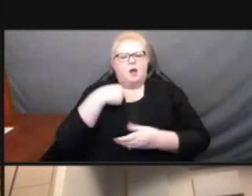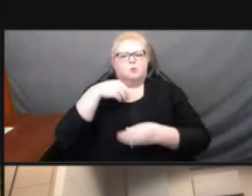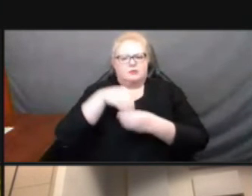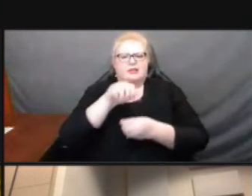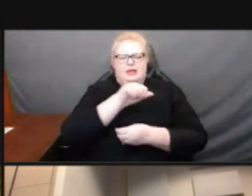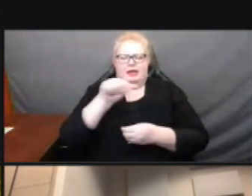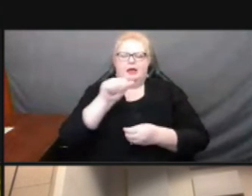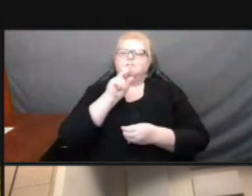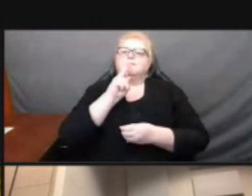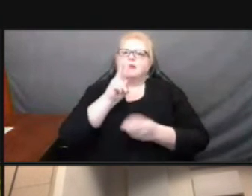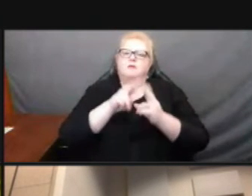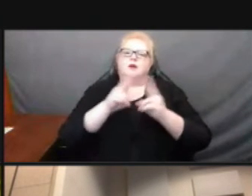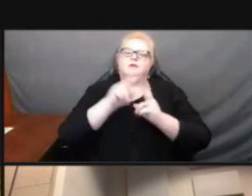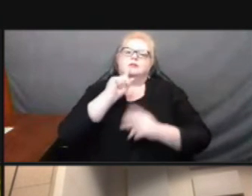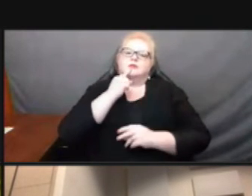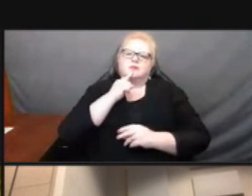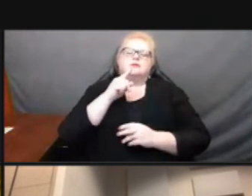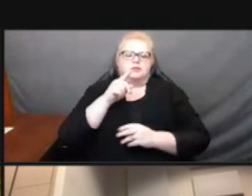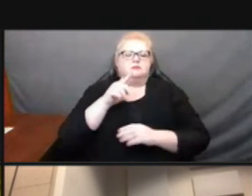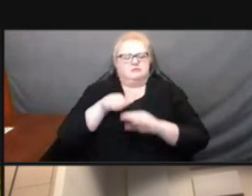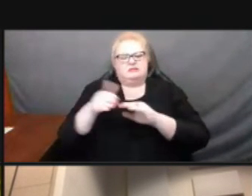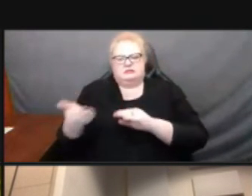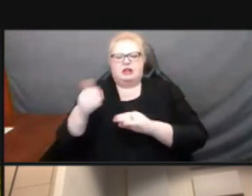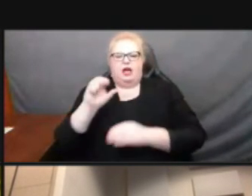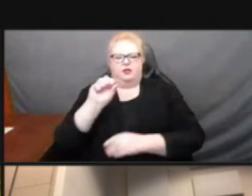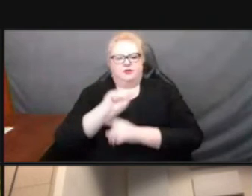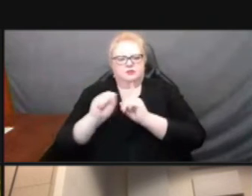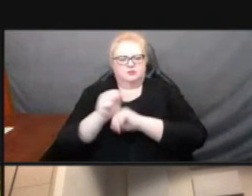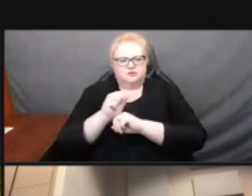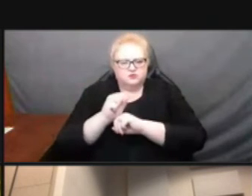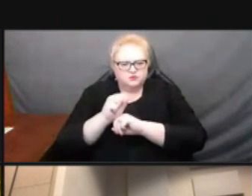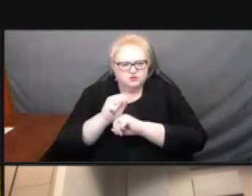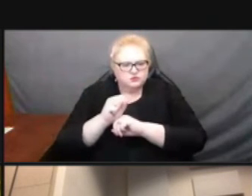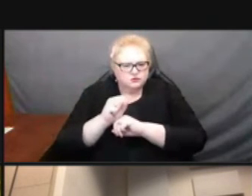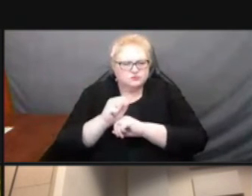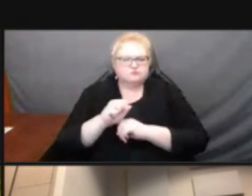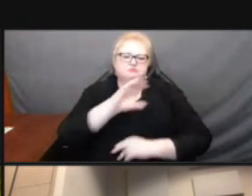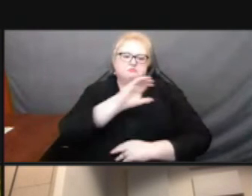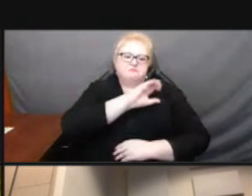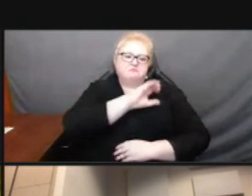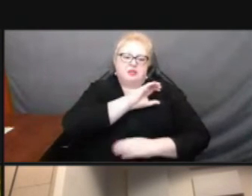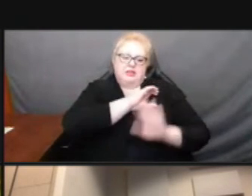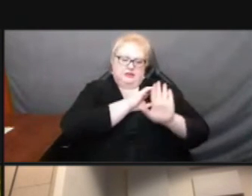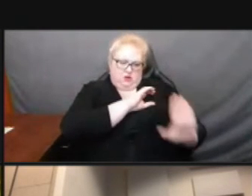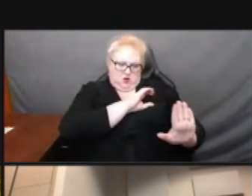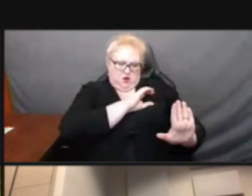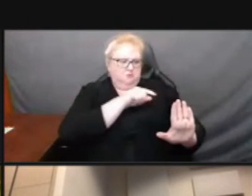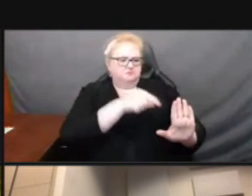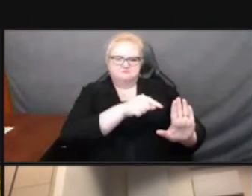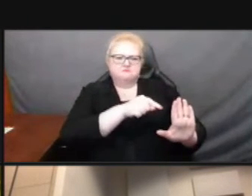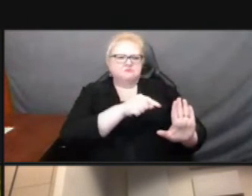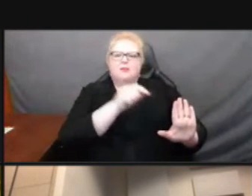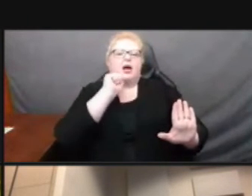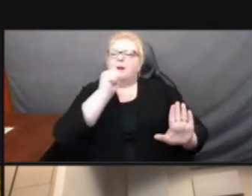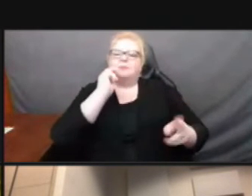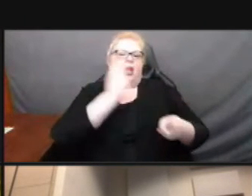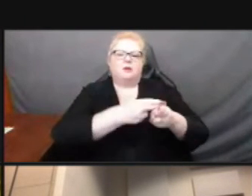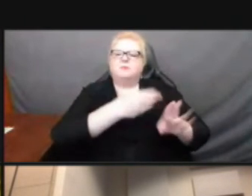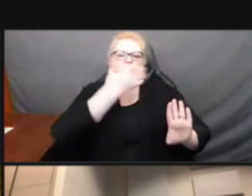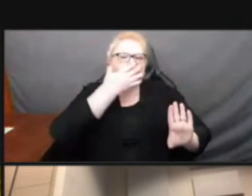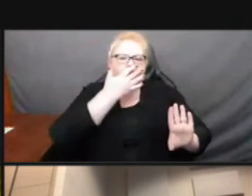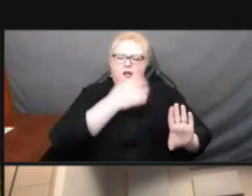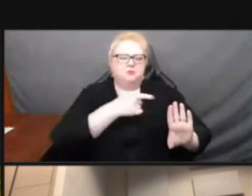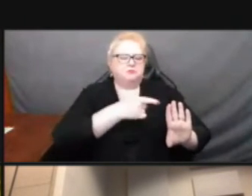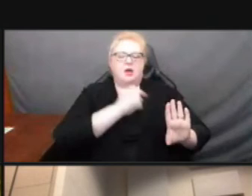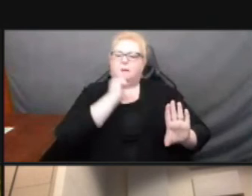there, no particular color, no particular size, I didn't even look at his rank,